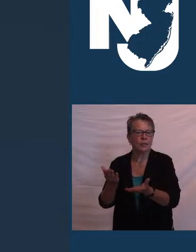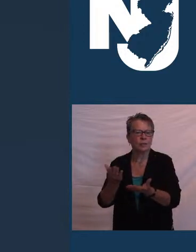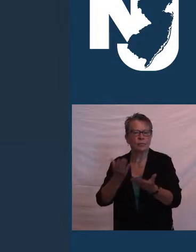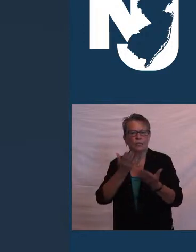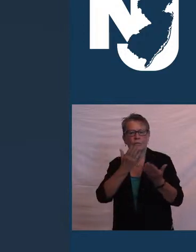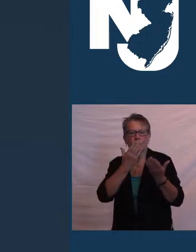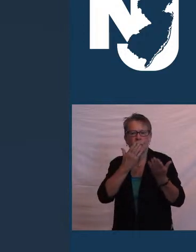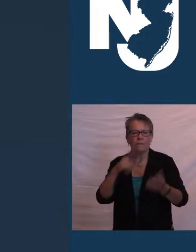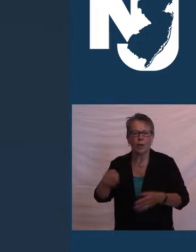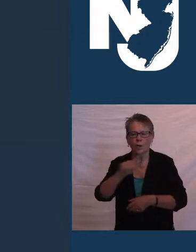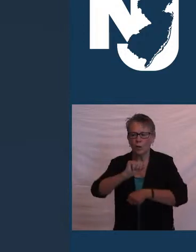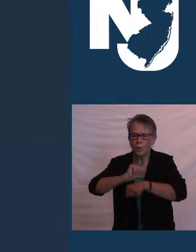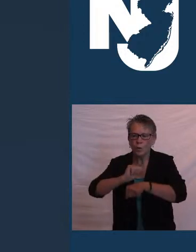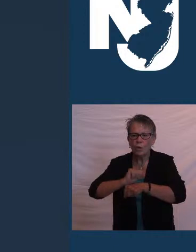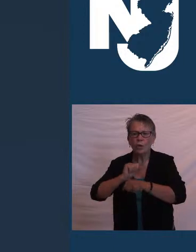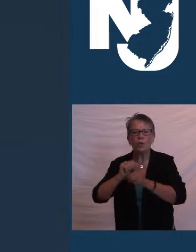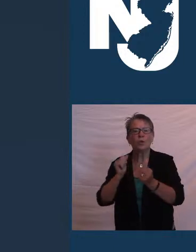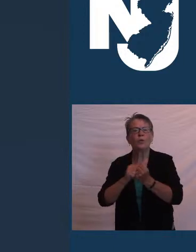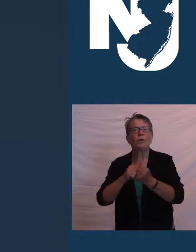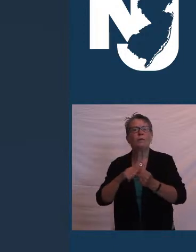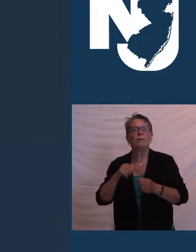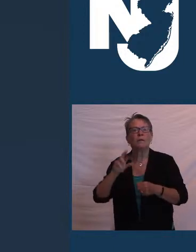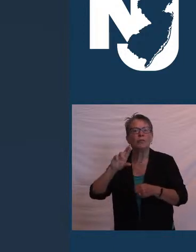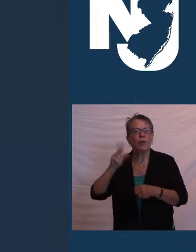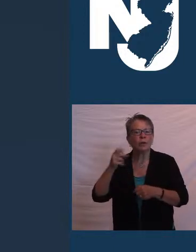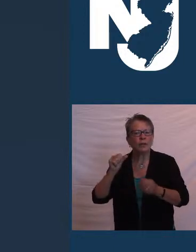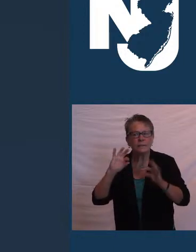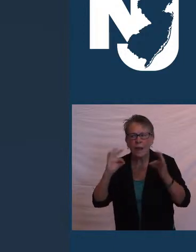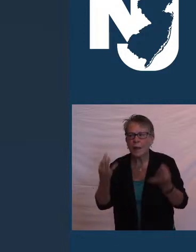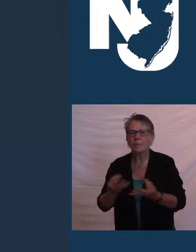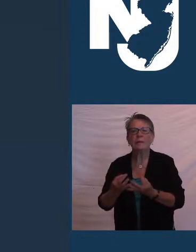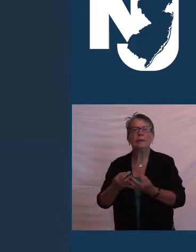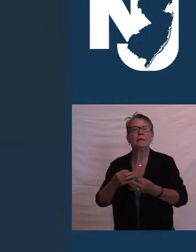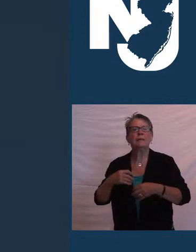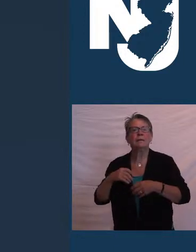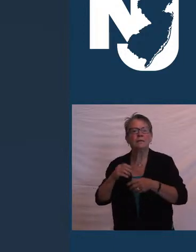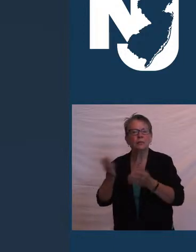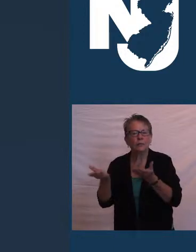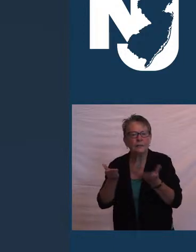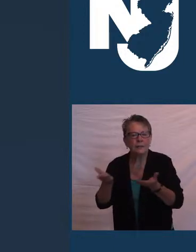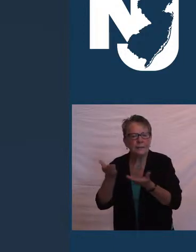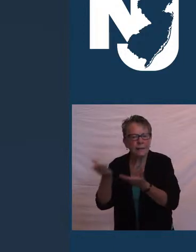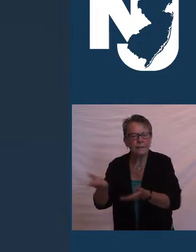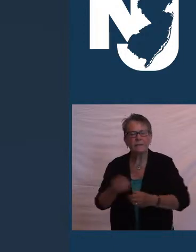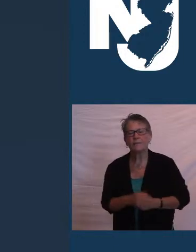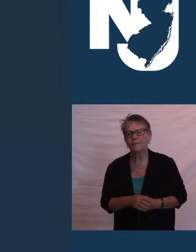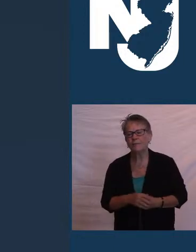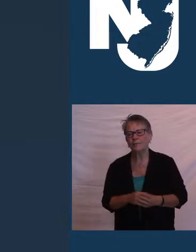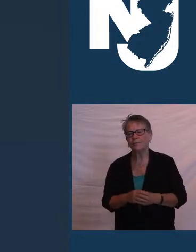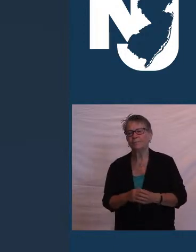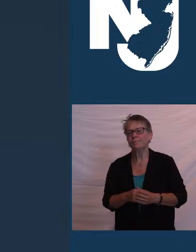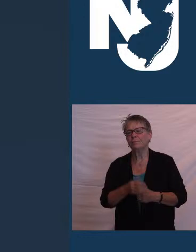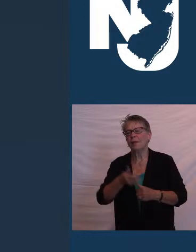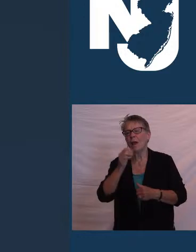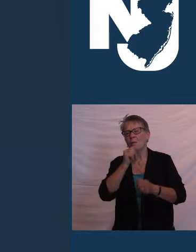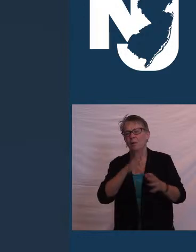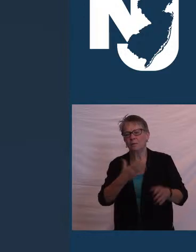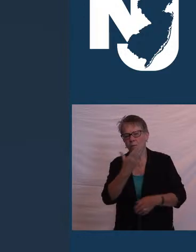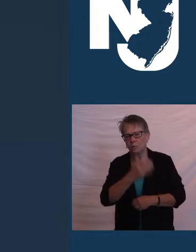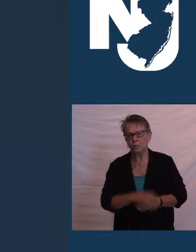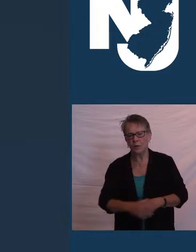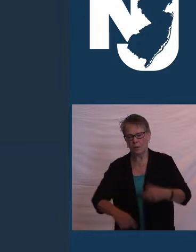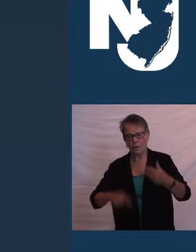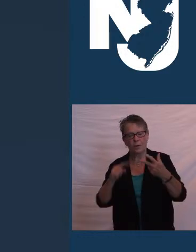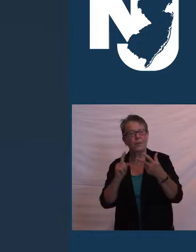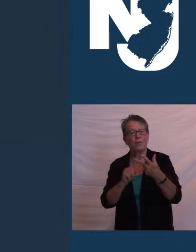and may God bless and watch over her and her family. And finally for today, we honor NYPD